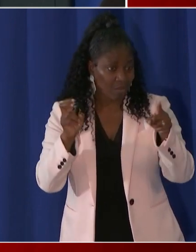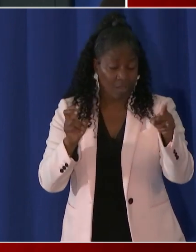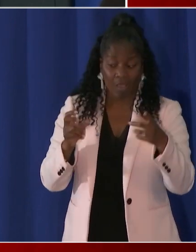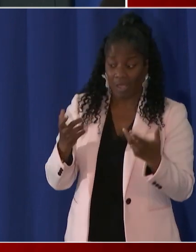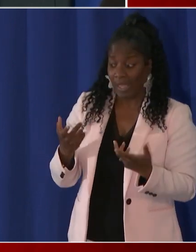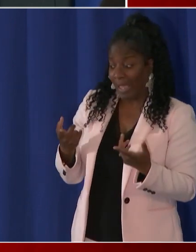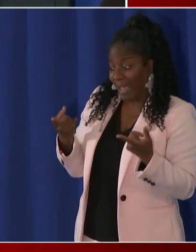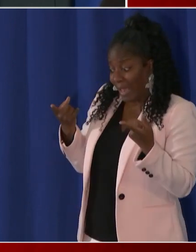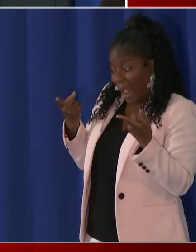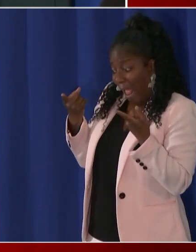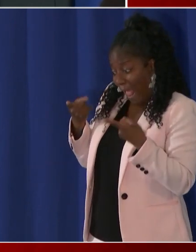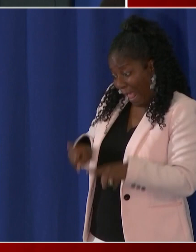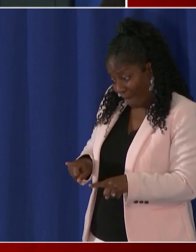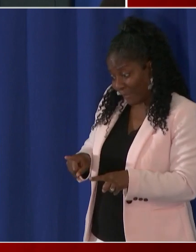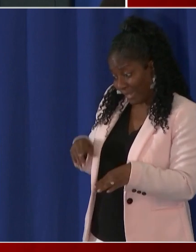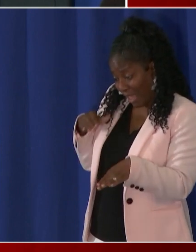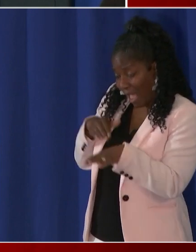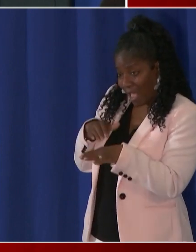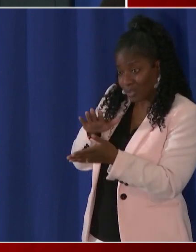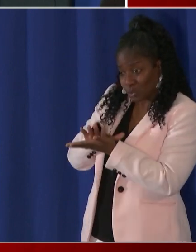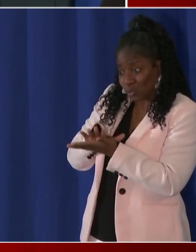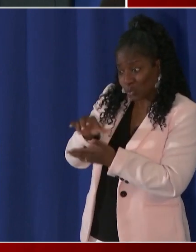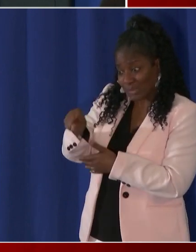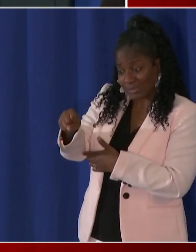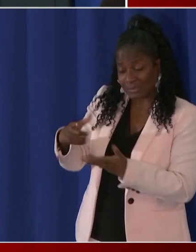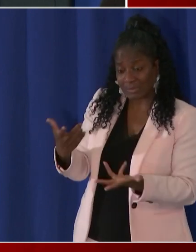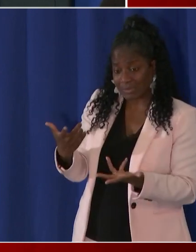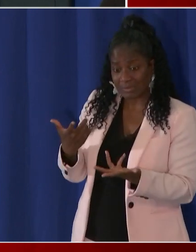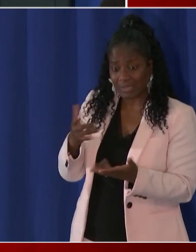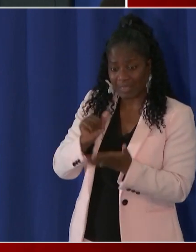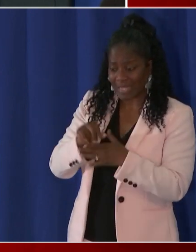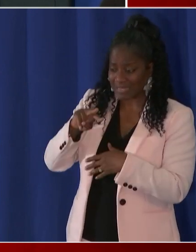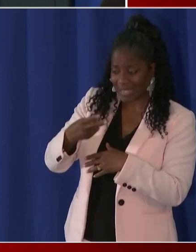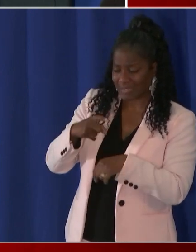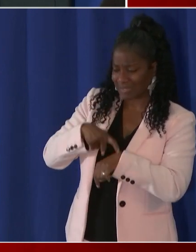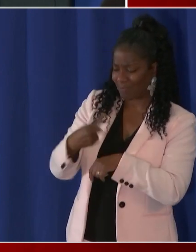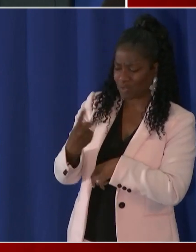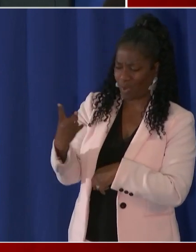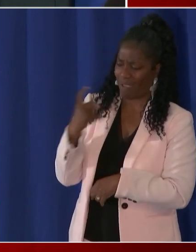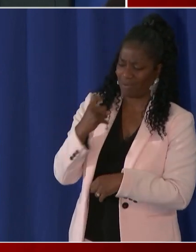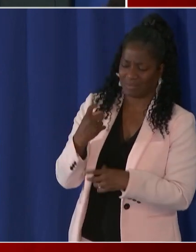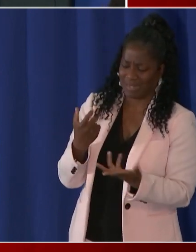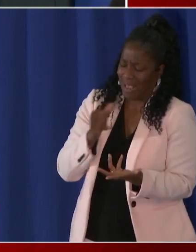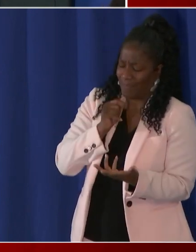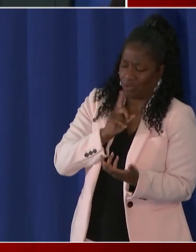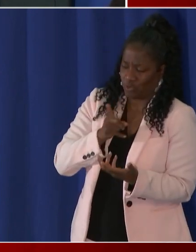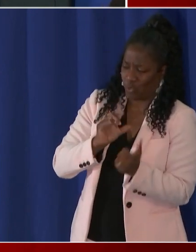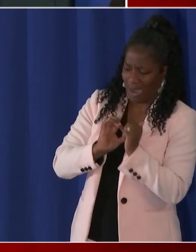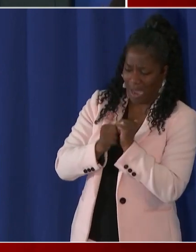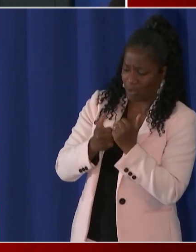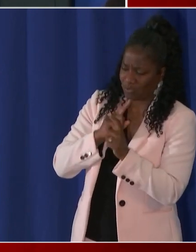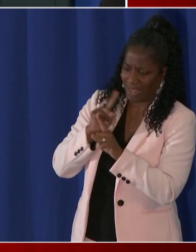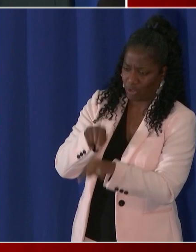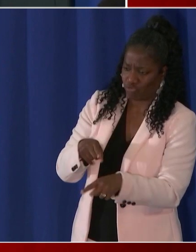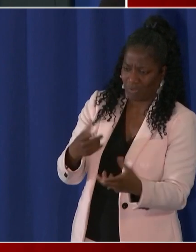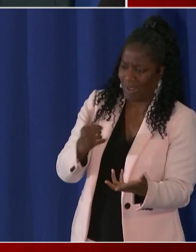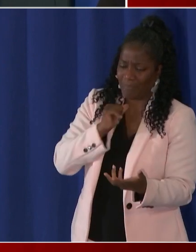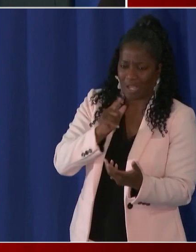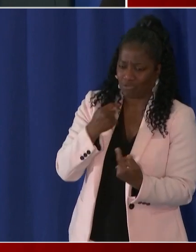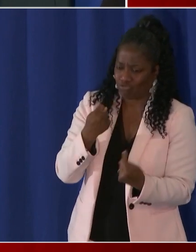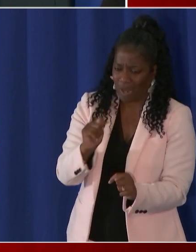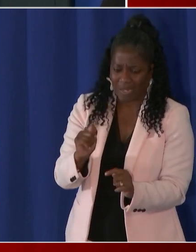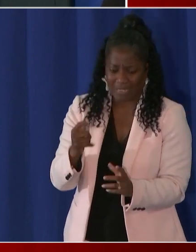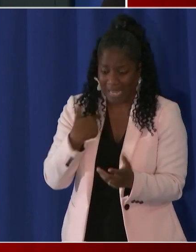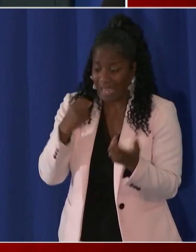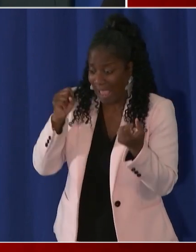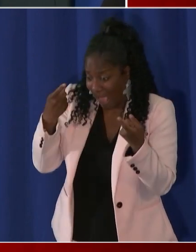it occurred, at a school. I don't, and that's the second time someone has asked that question. I don't know, I'm not trying to split hairs